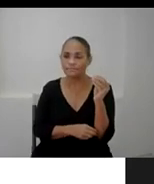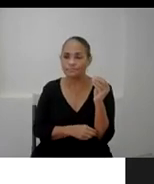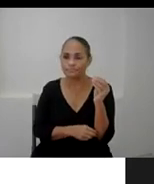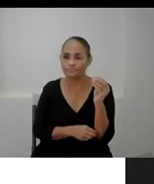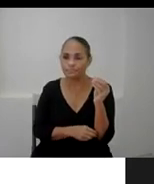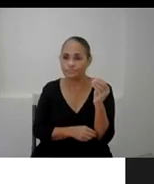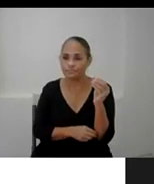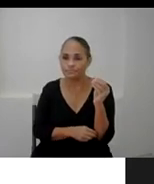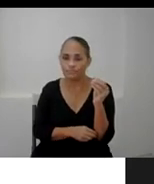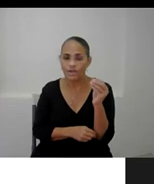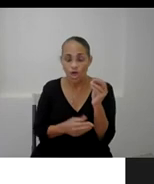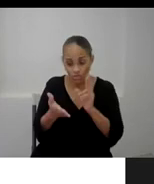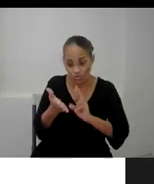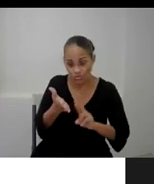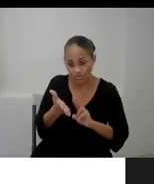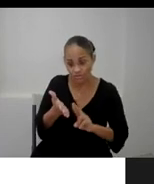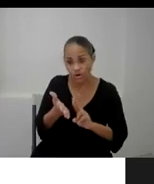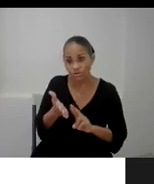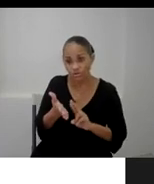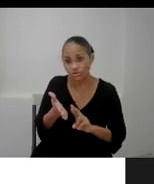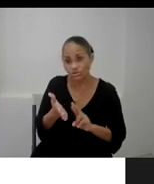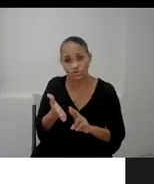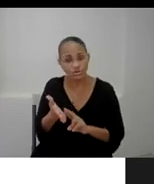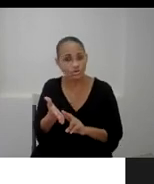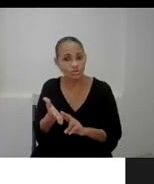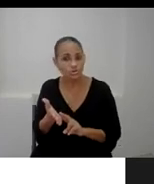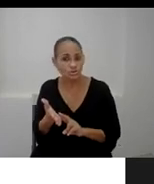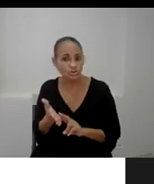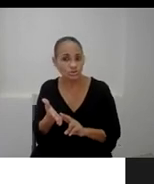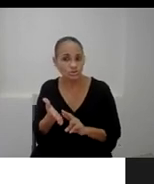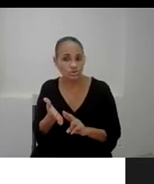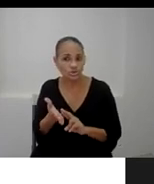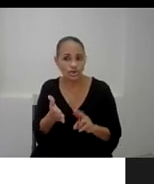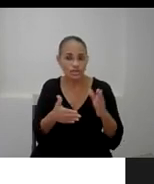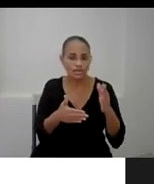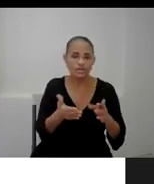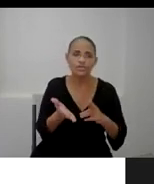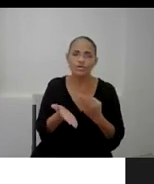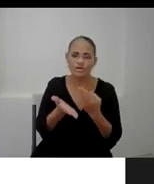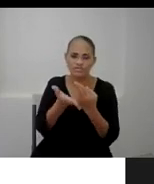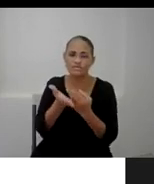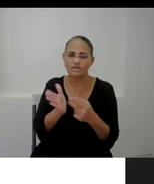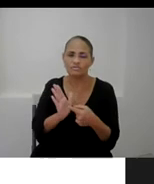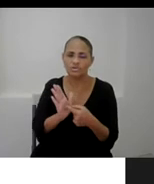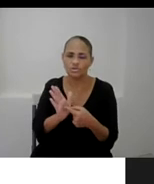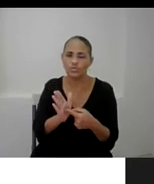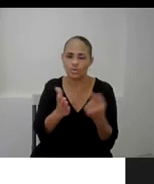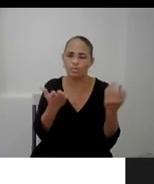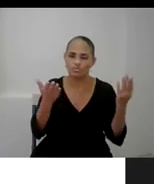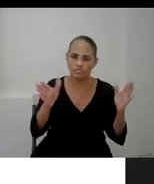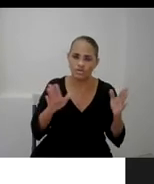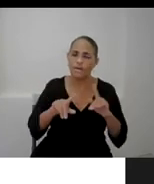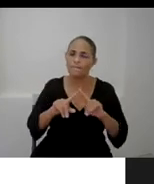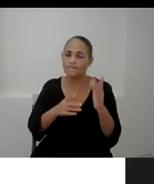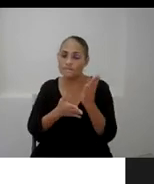There's some research findings I've included at the end, the reference to it. But some of